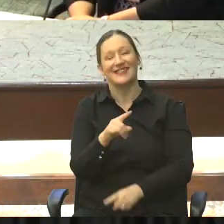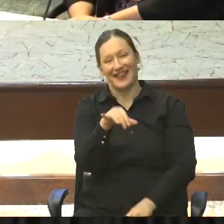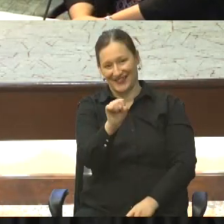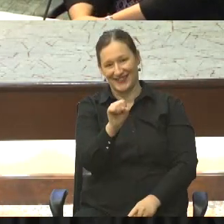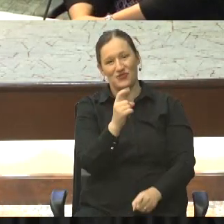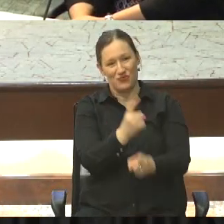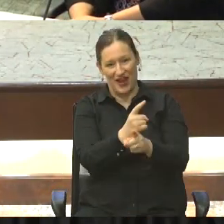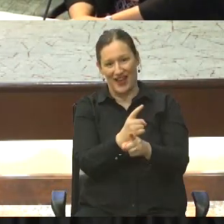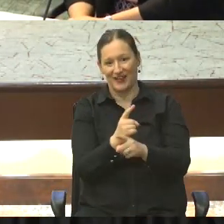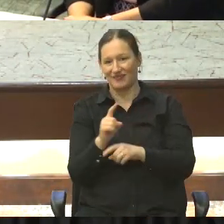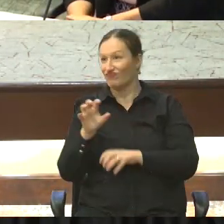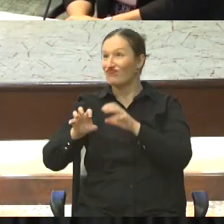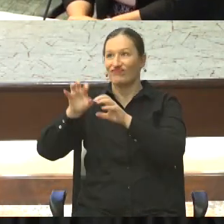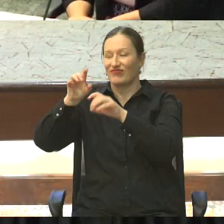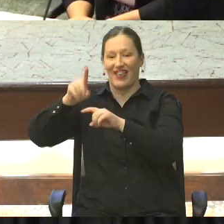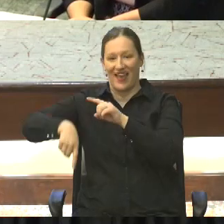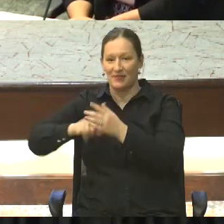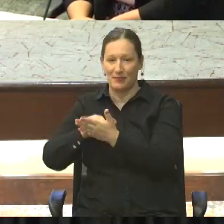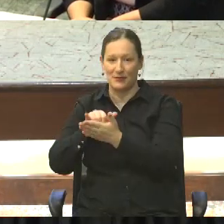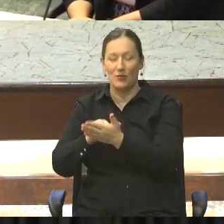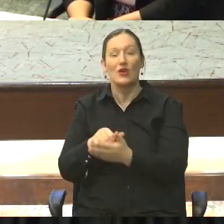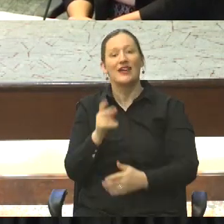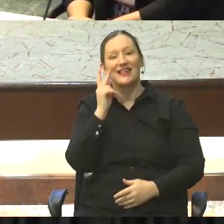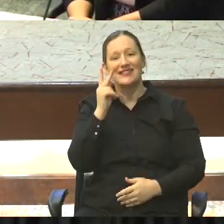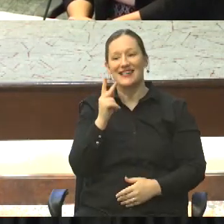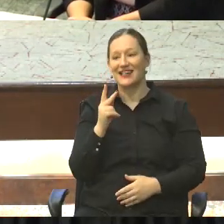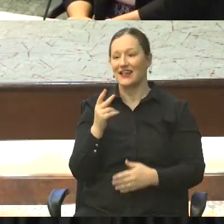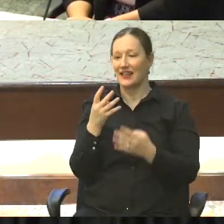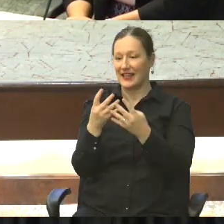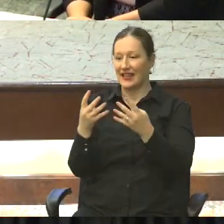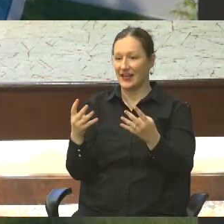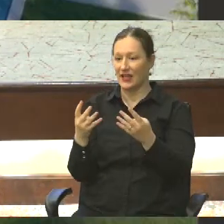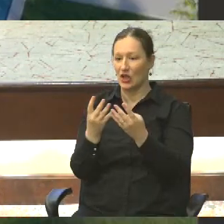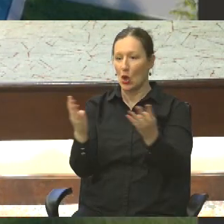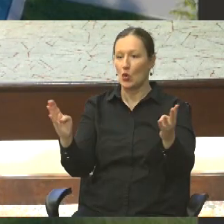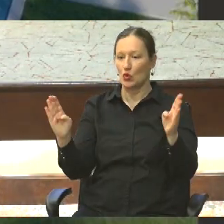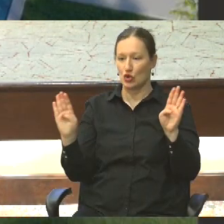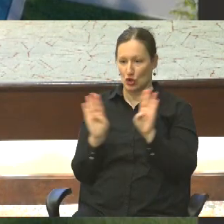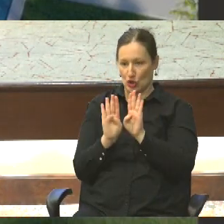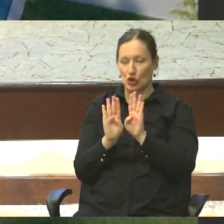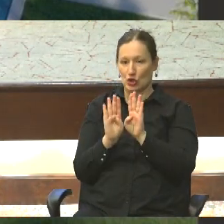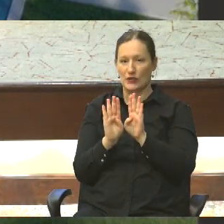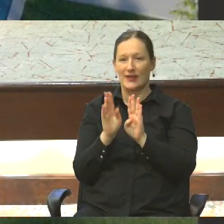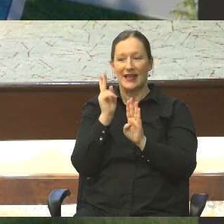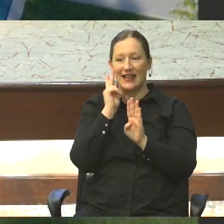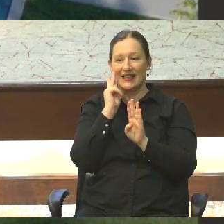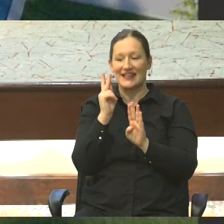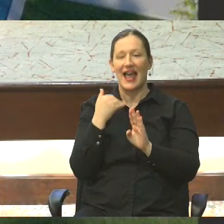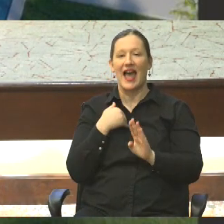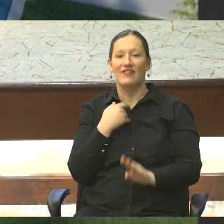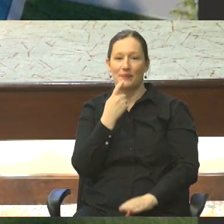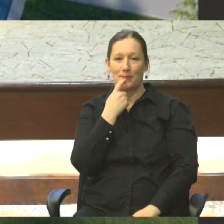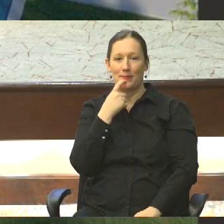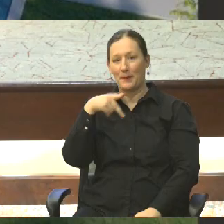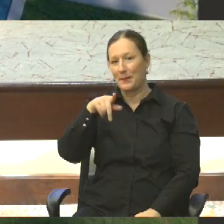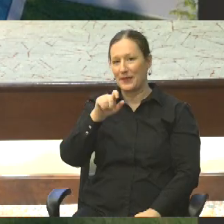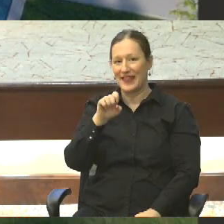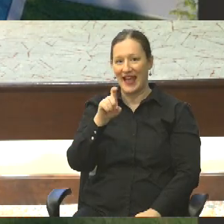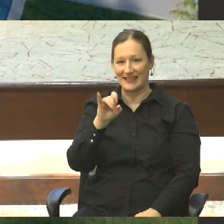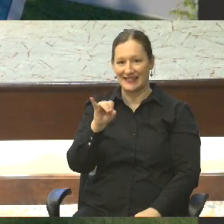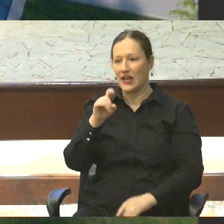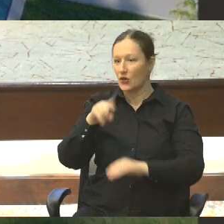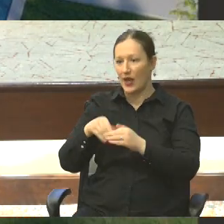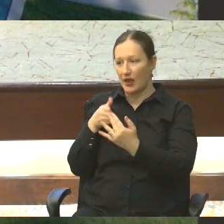the enclosures, so those are all going to be, they'll have a plexiglass where you can't climb through and climb